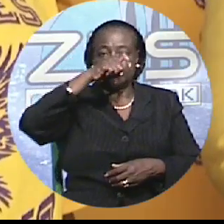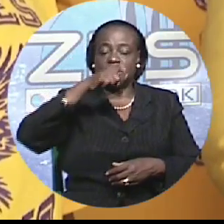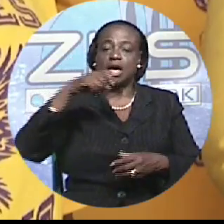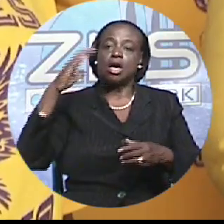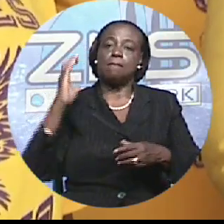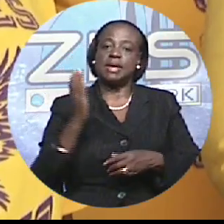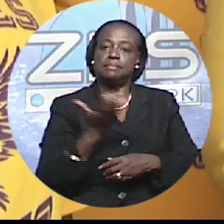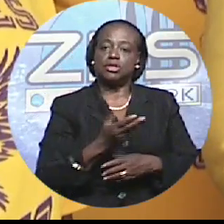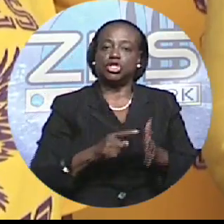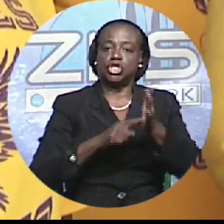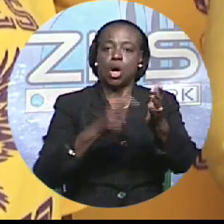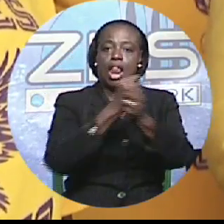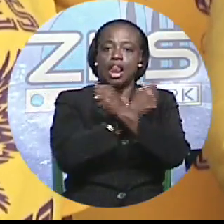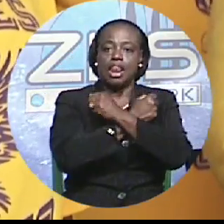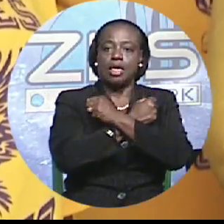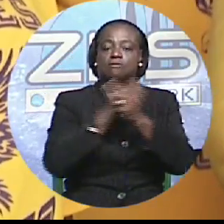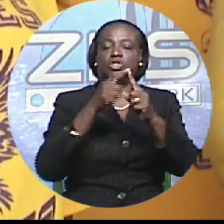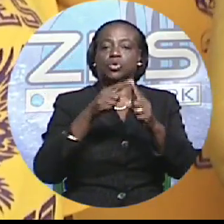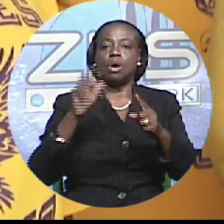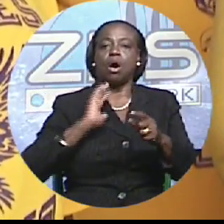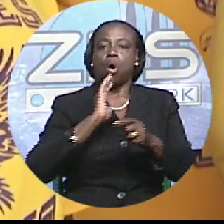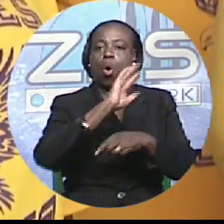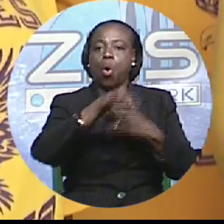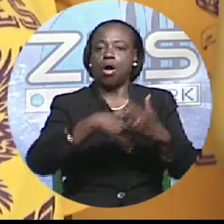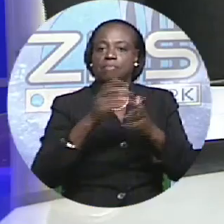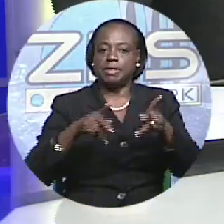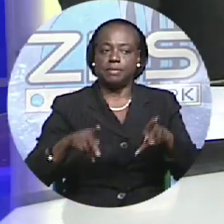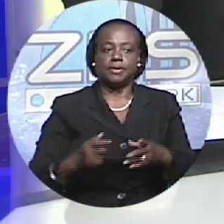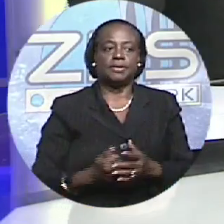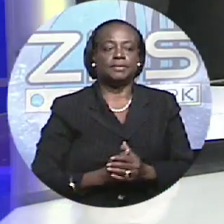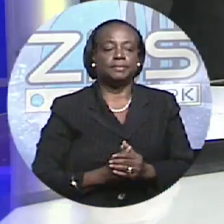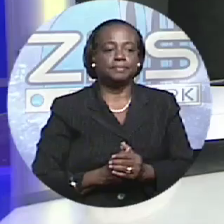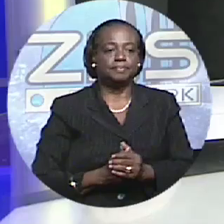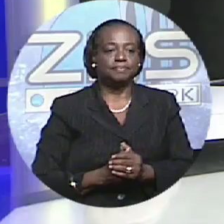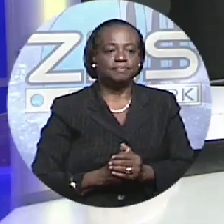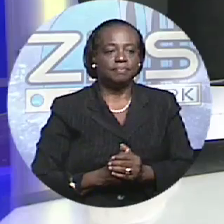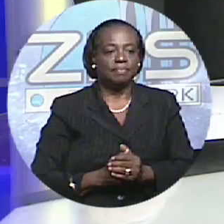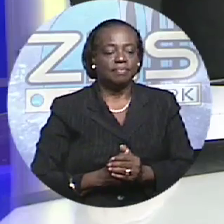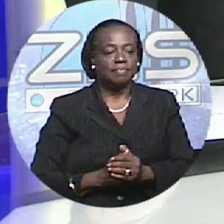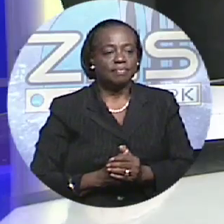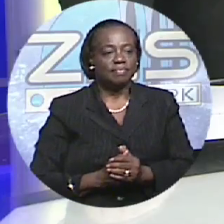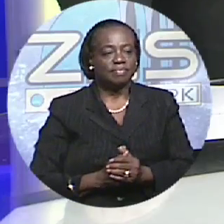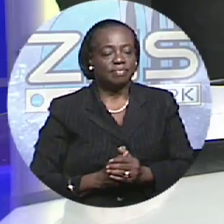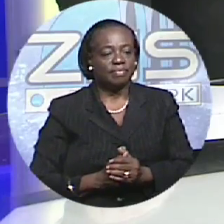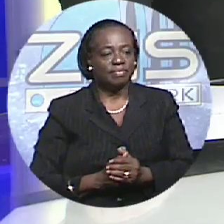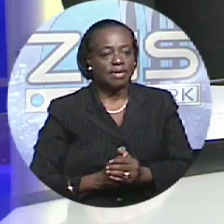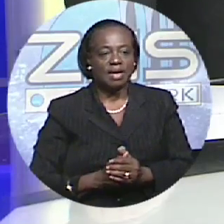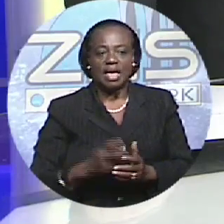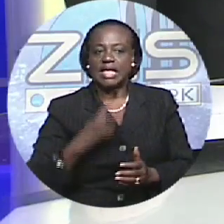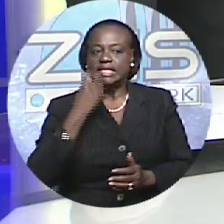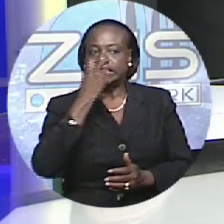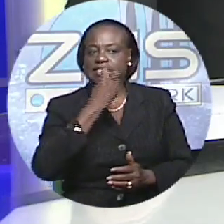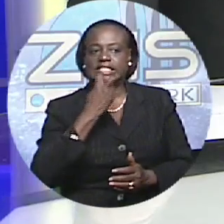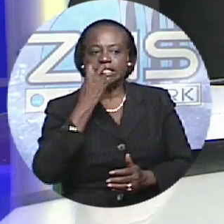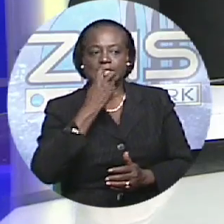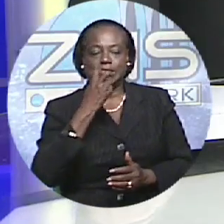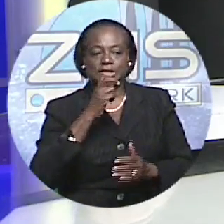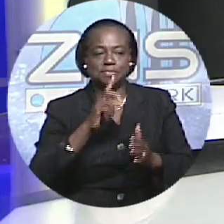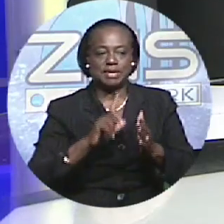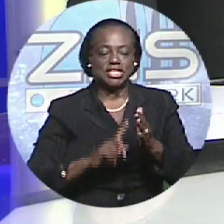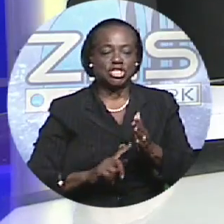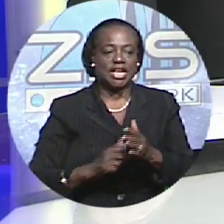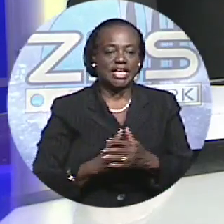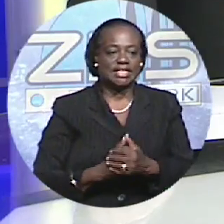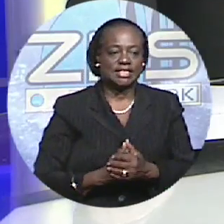and gratitude to our fellow man. You don't have anything to say. You're speechless. Listen, you have to let me